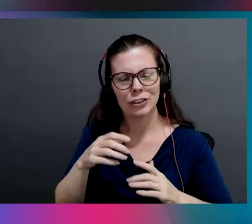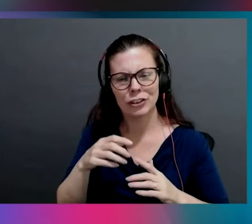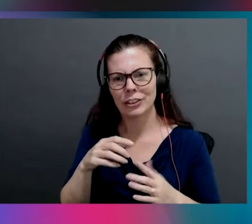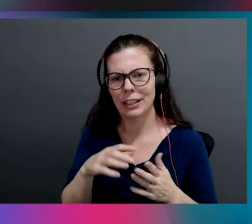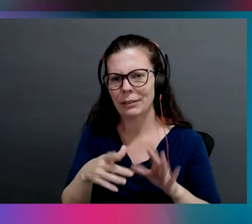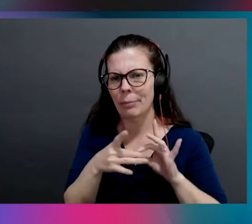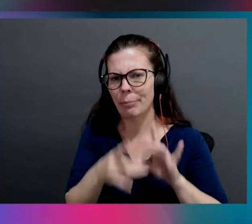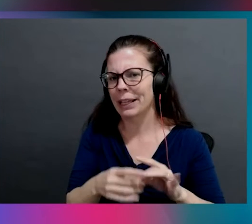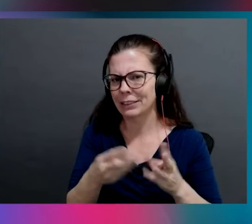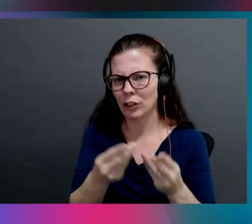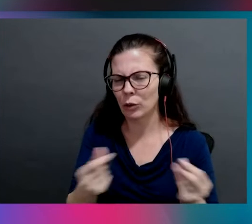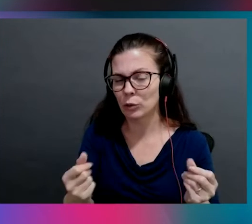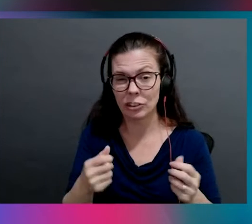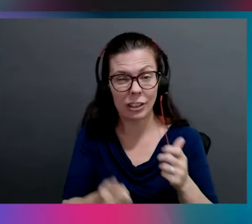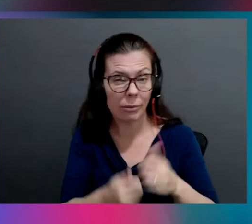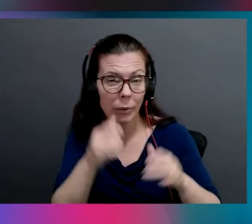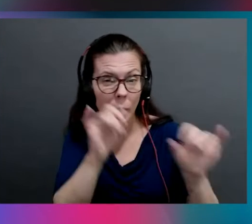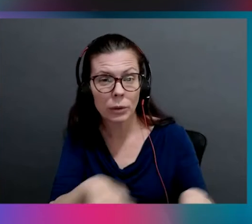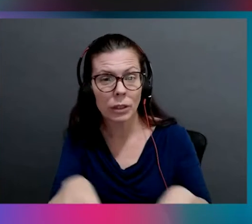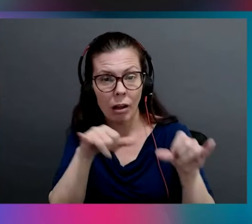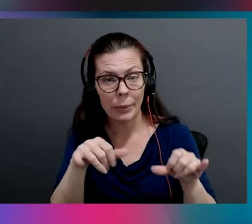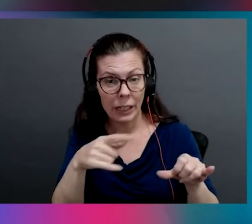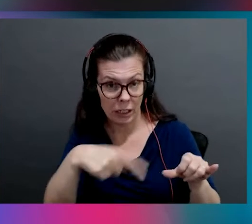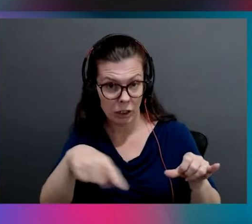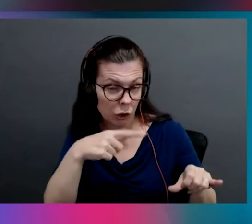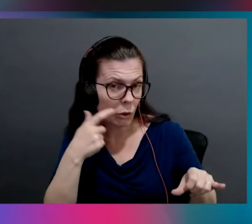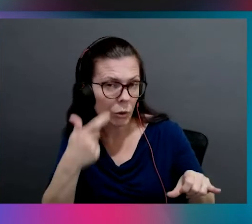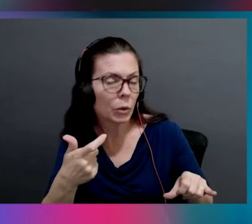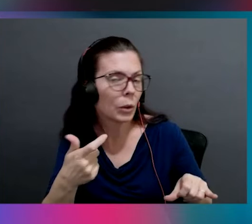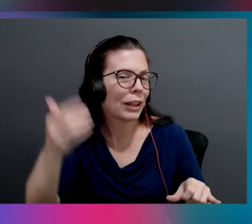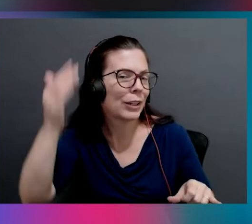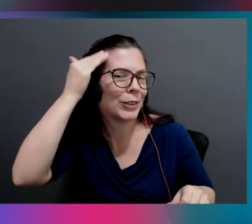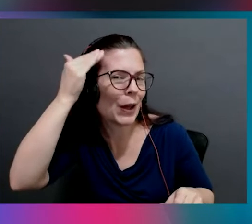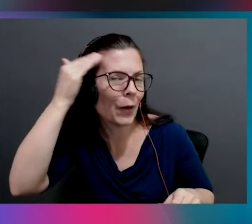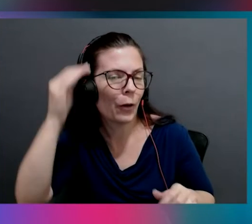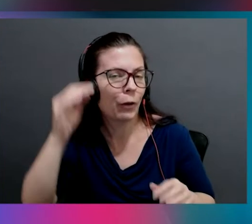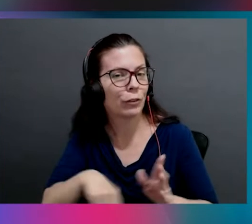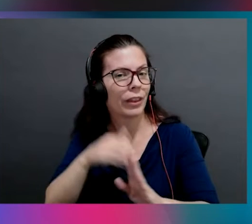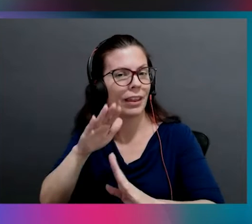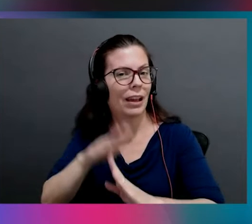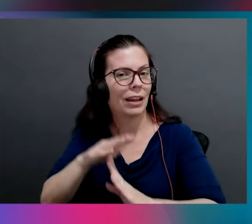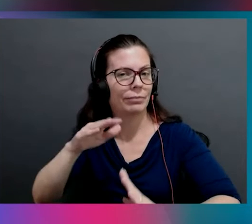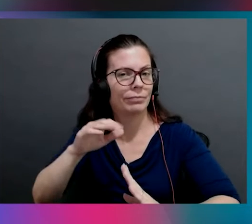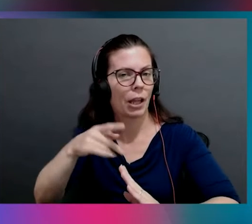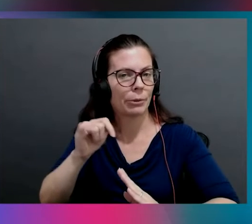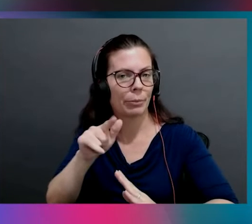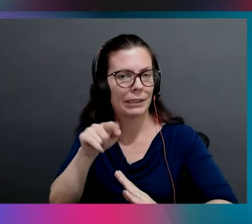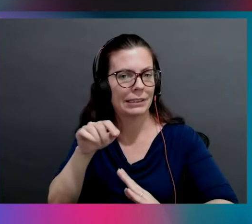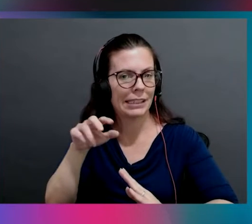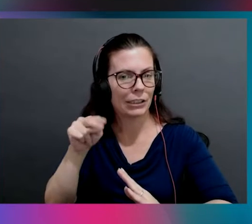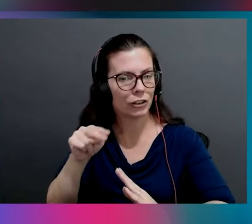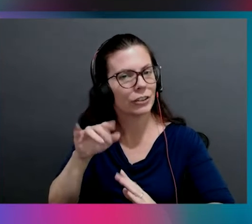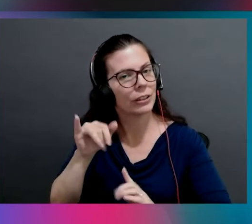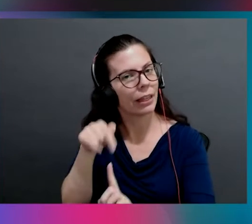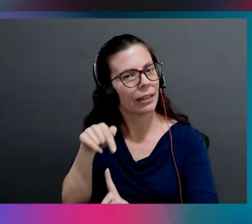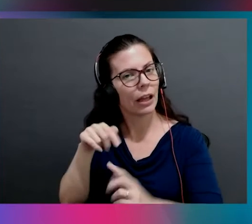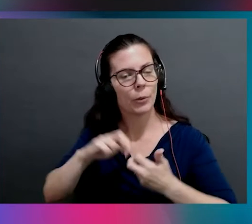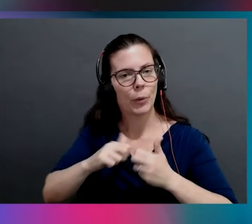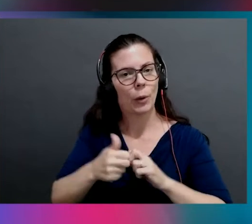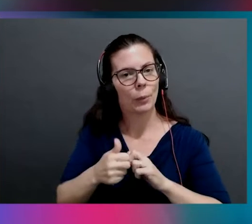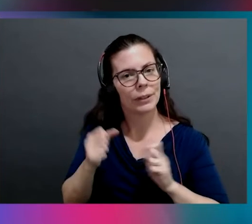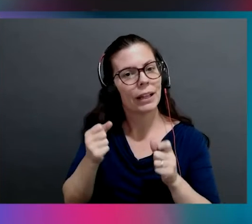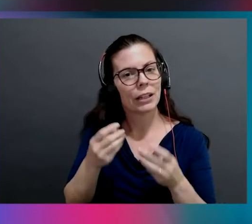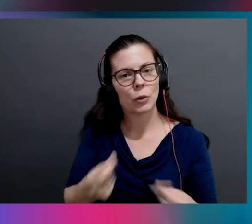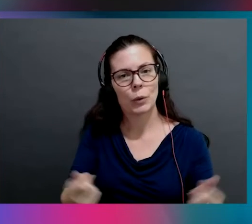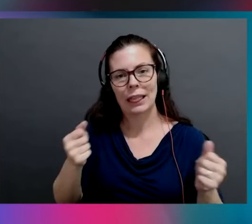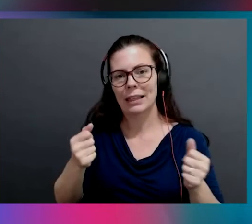common, and viewers who are kind of in the know of optimization know that there are optimization algorithms that can quickly solve